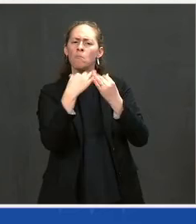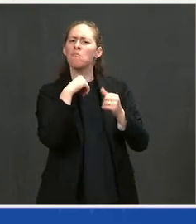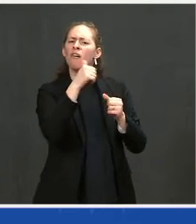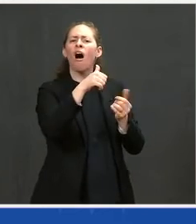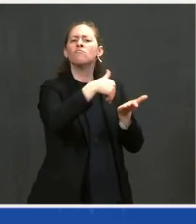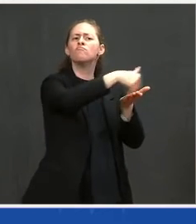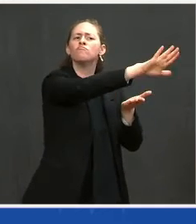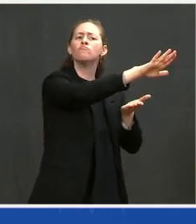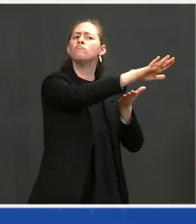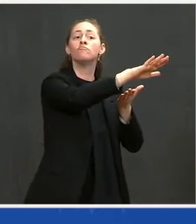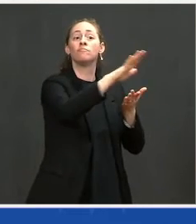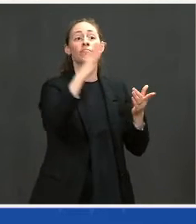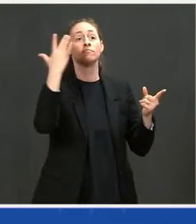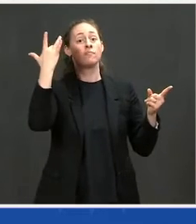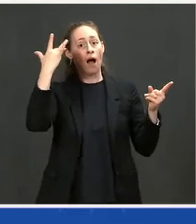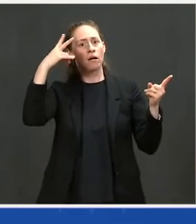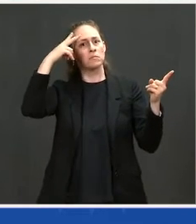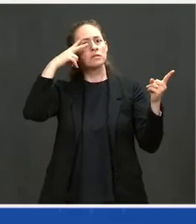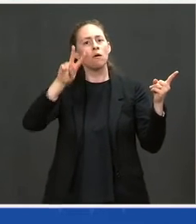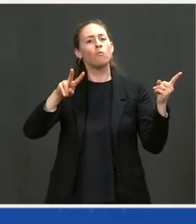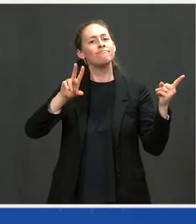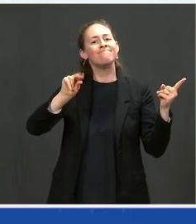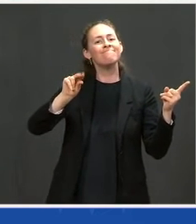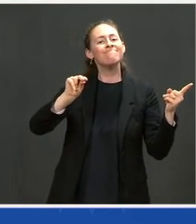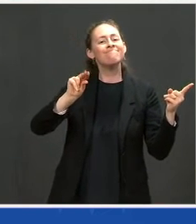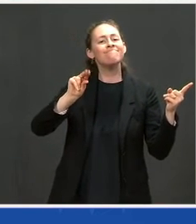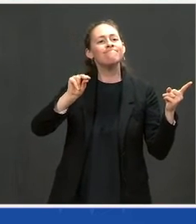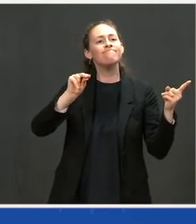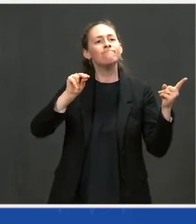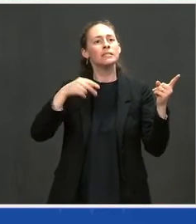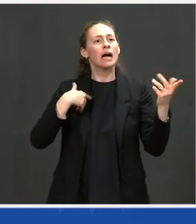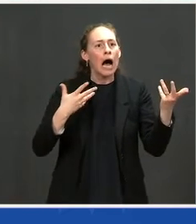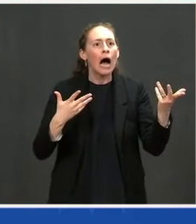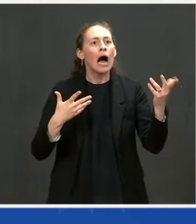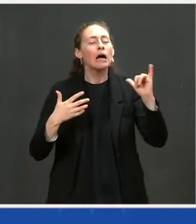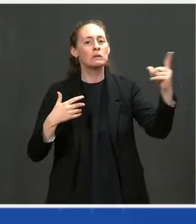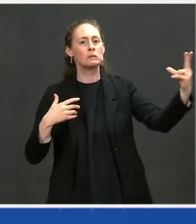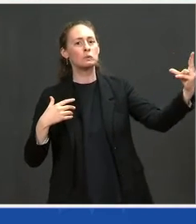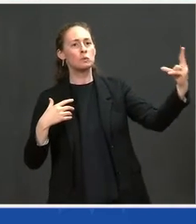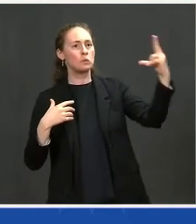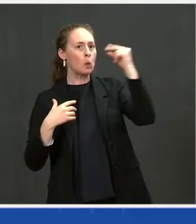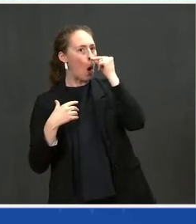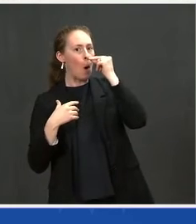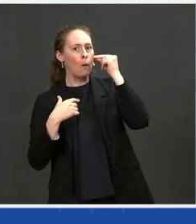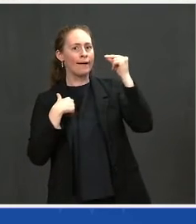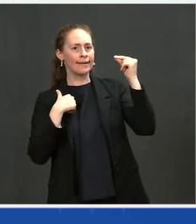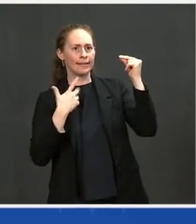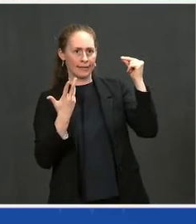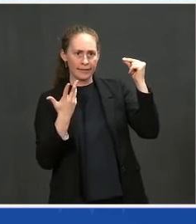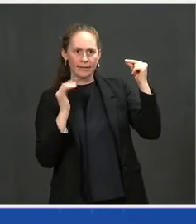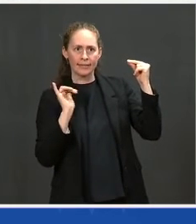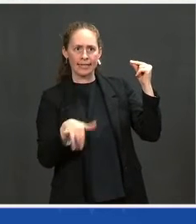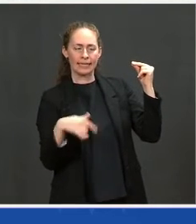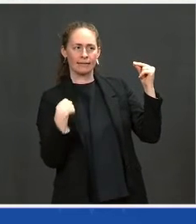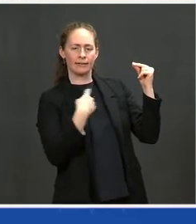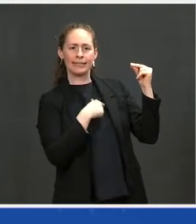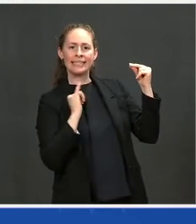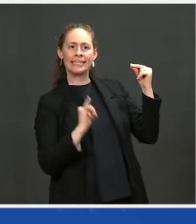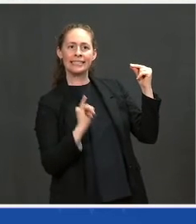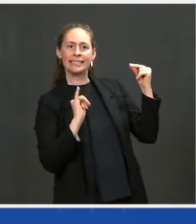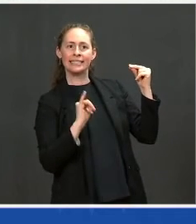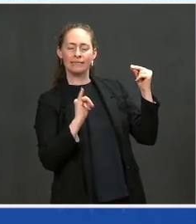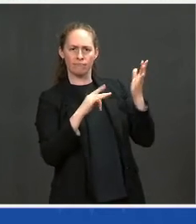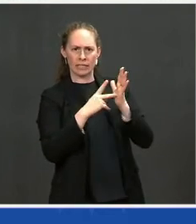them back. They're saying they won't take them back, not all of them. We're in negotiations with the President